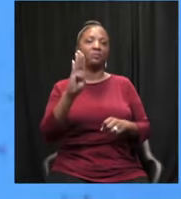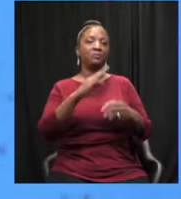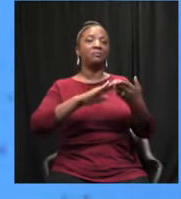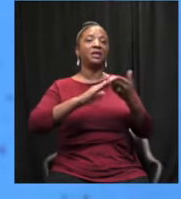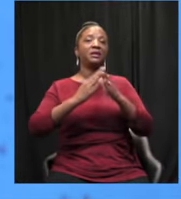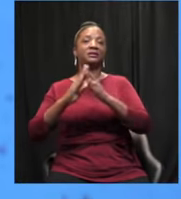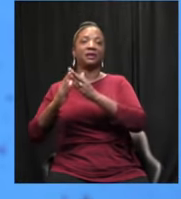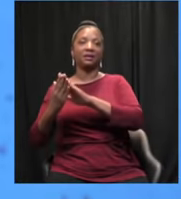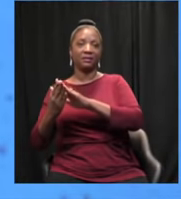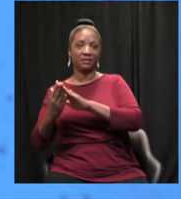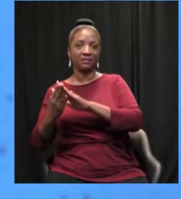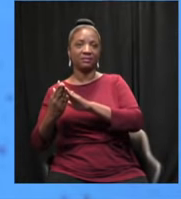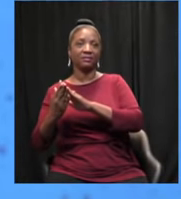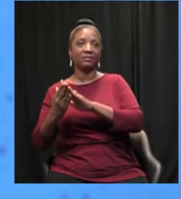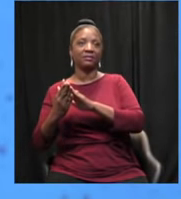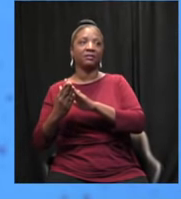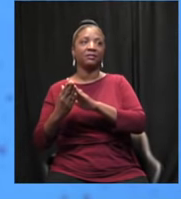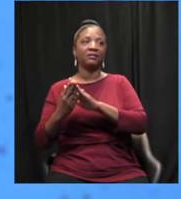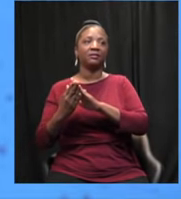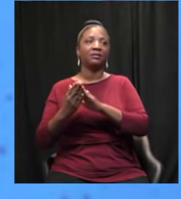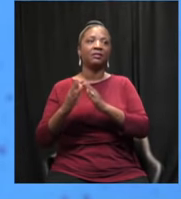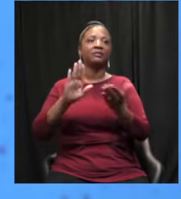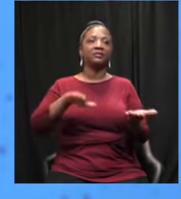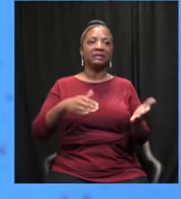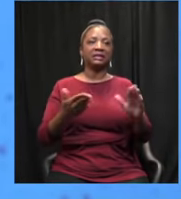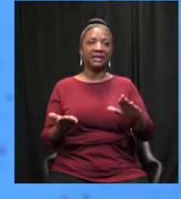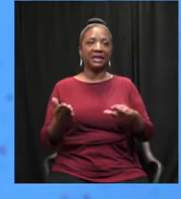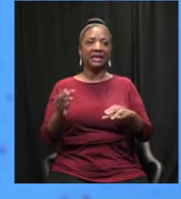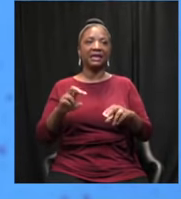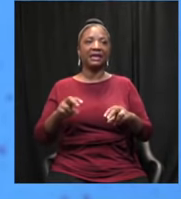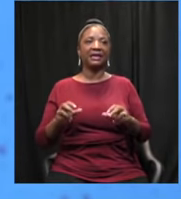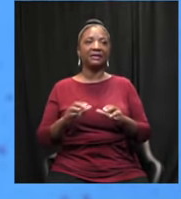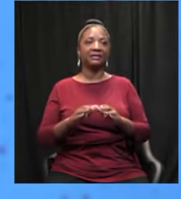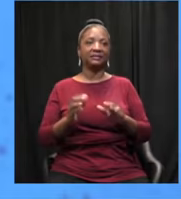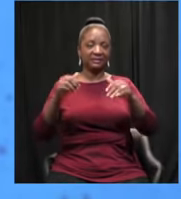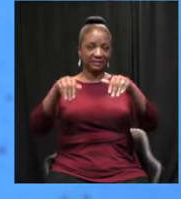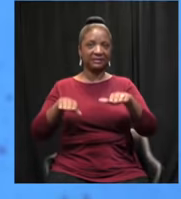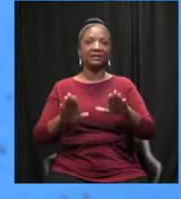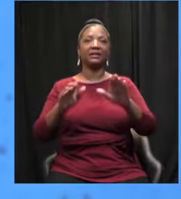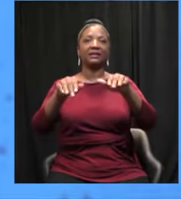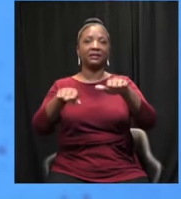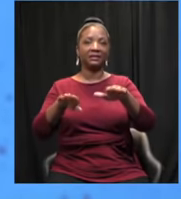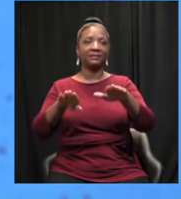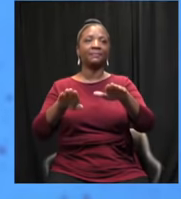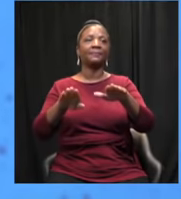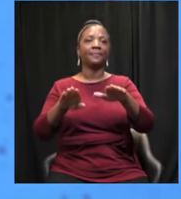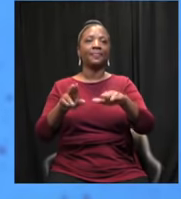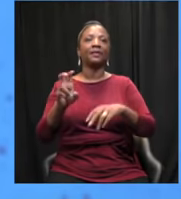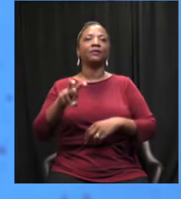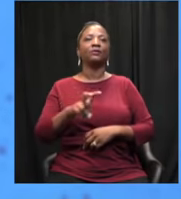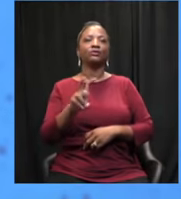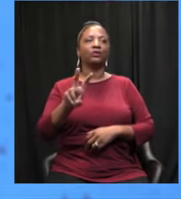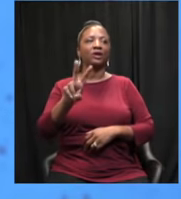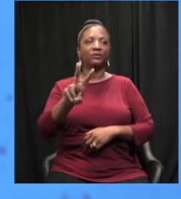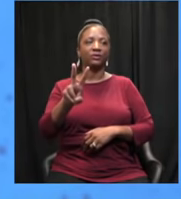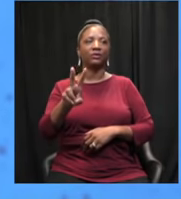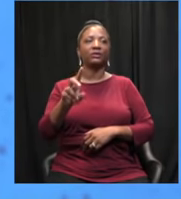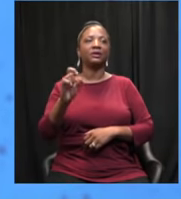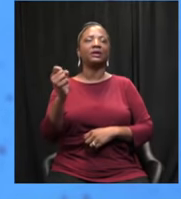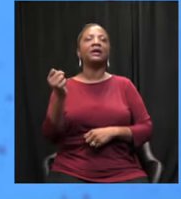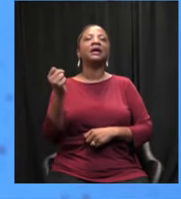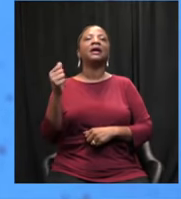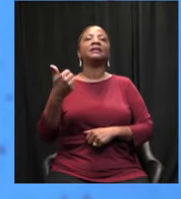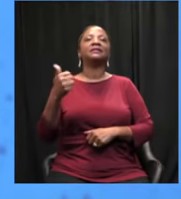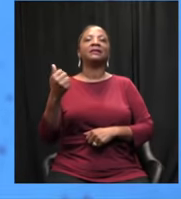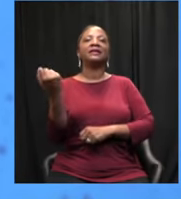way to the Dead Sea. We traveled for about 10 days exploring and looking at biblical sites. And one of the